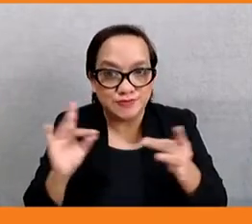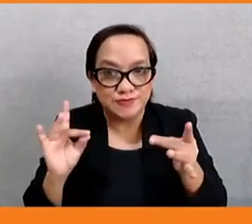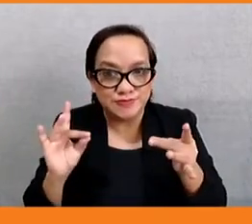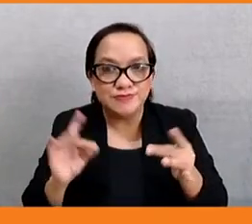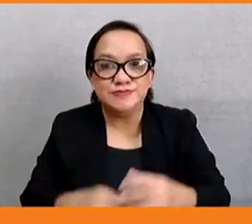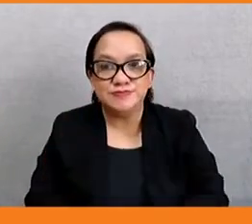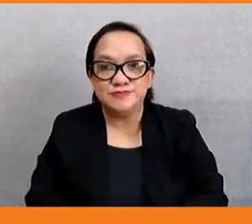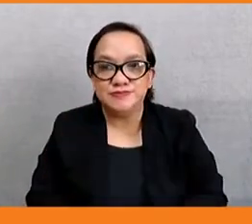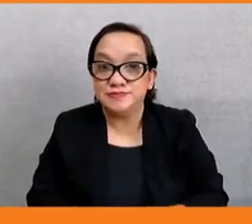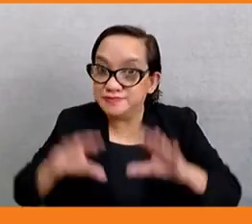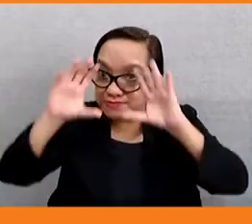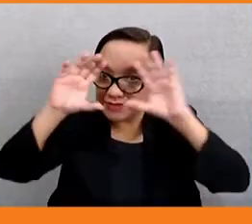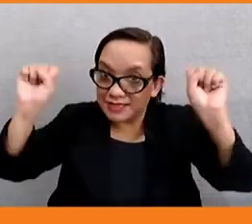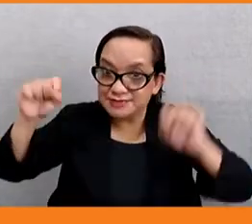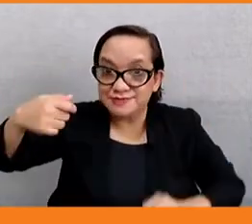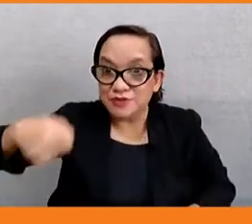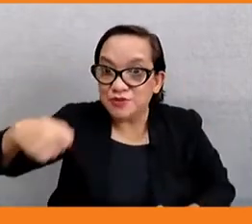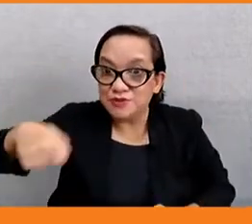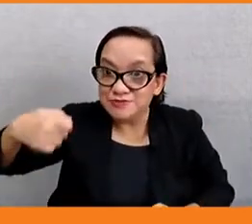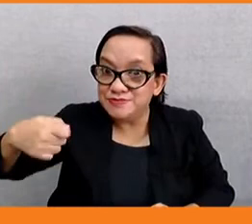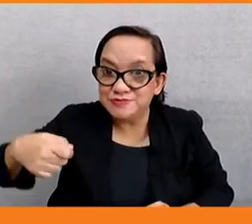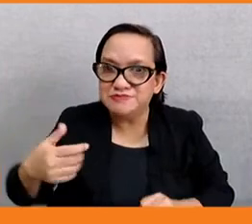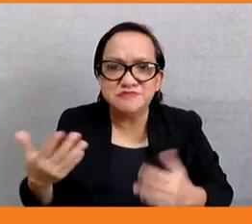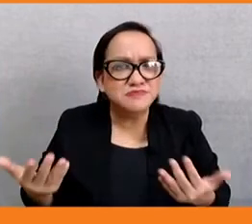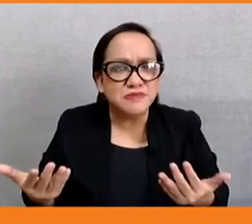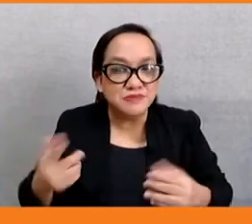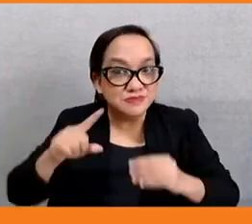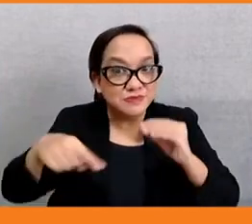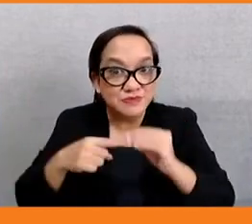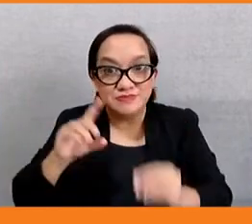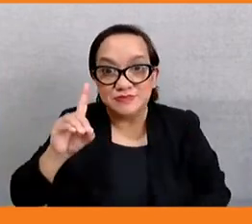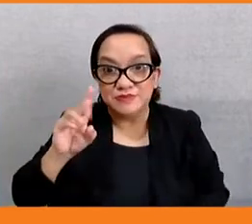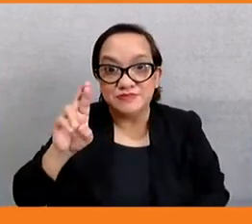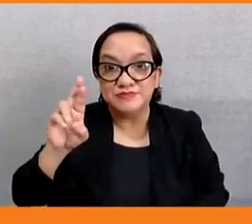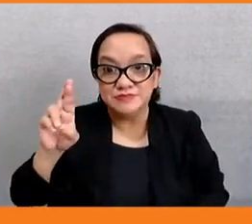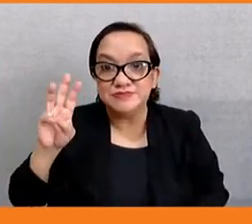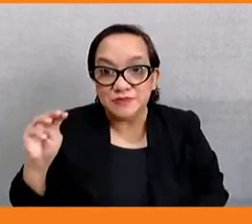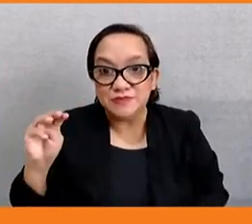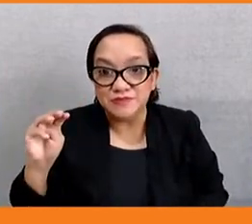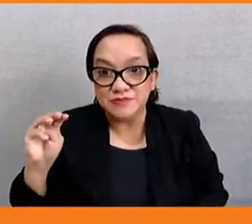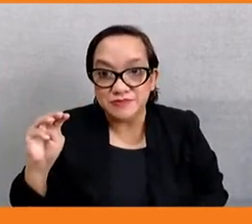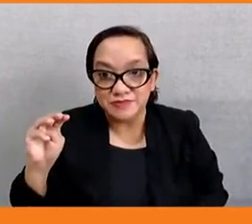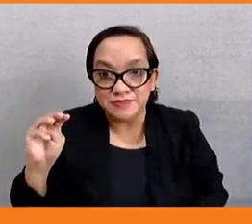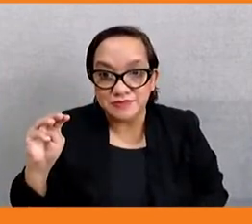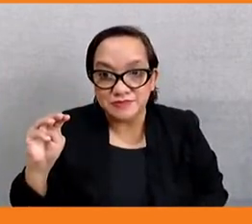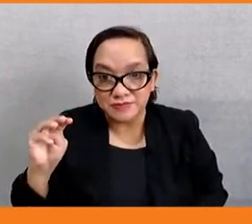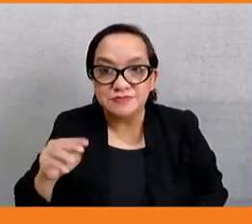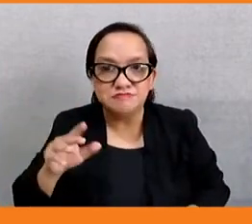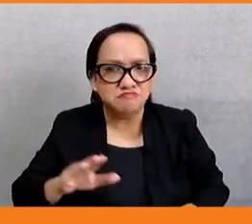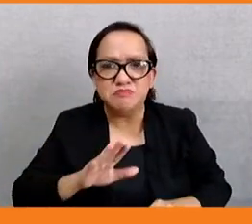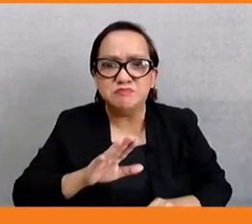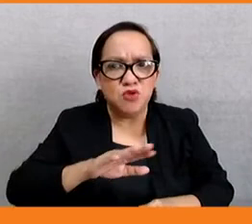resource mobilizations and the connection with the citizens getting decent job, higher quality job, and